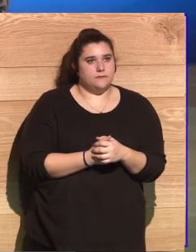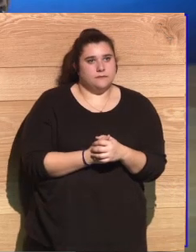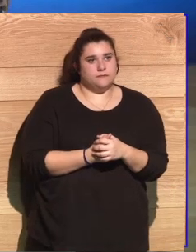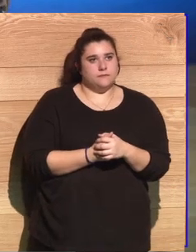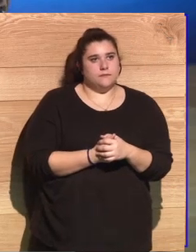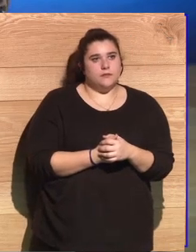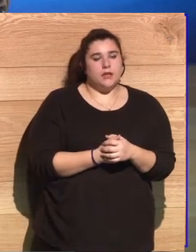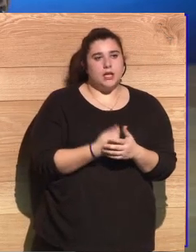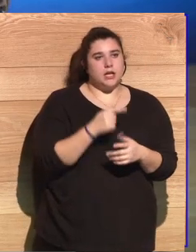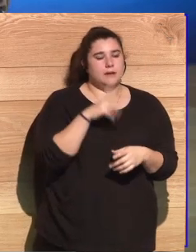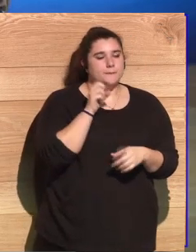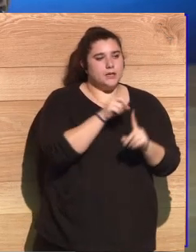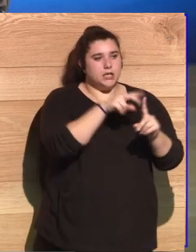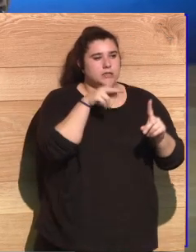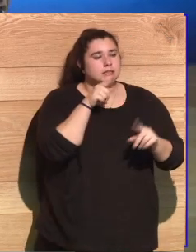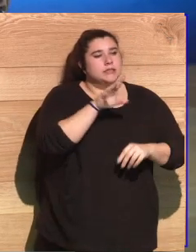No.